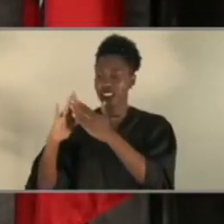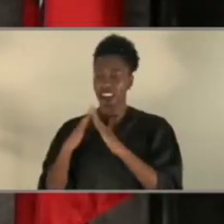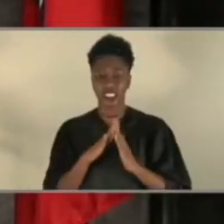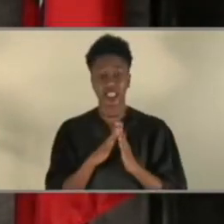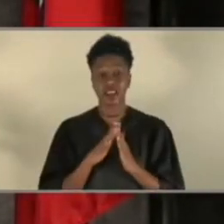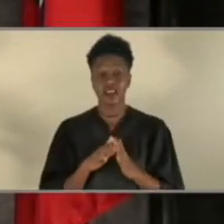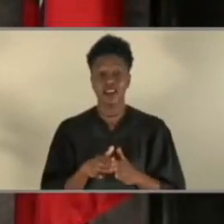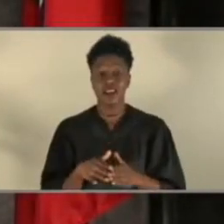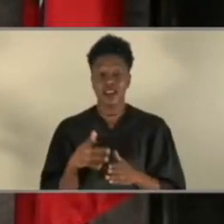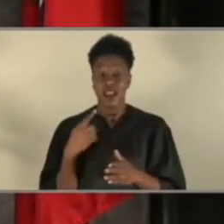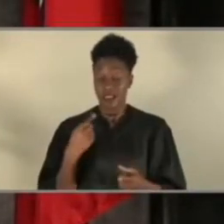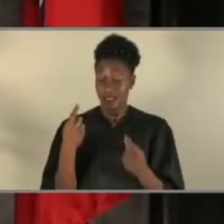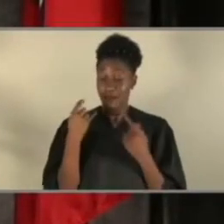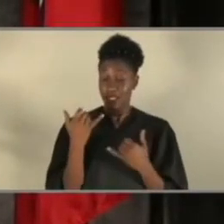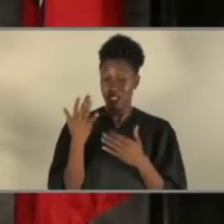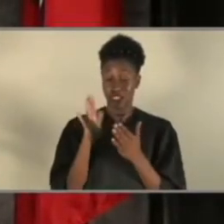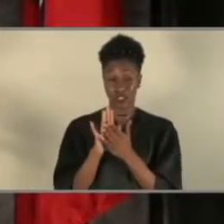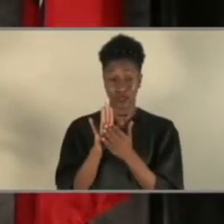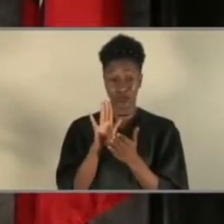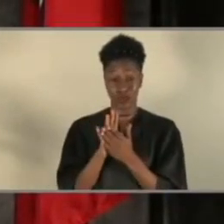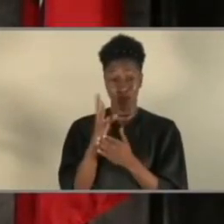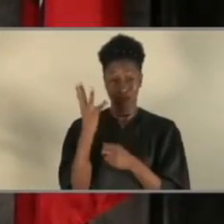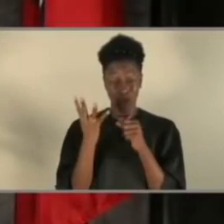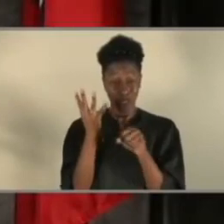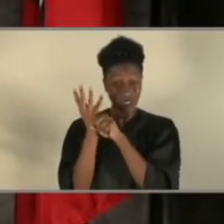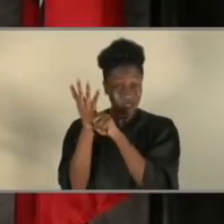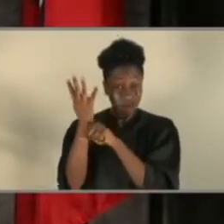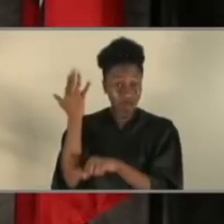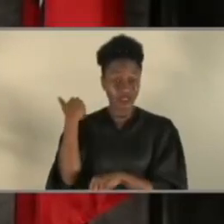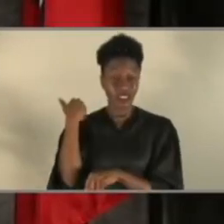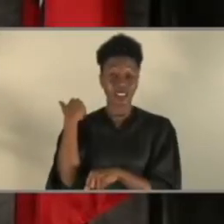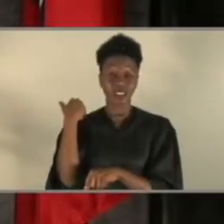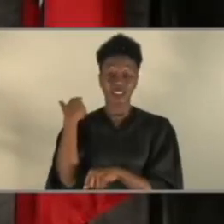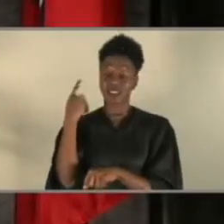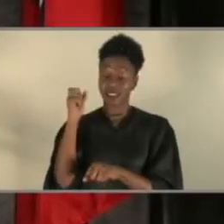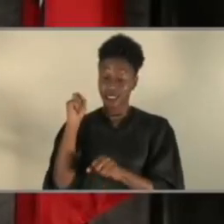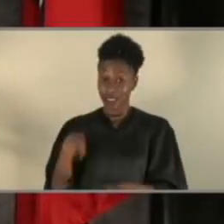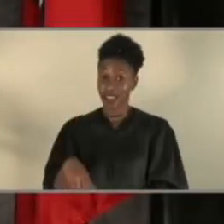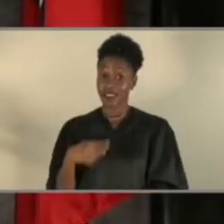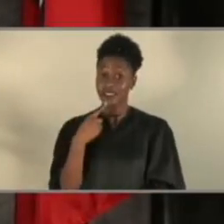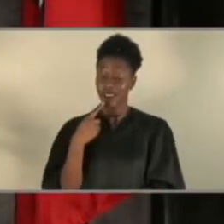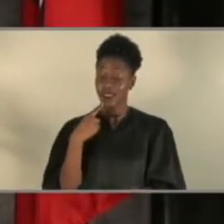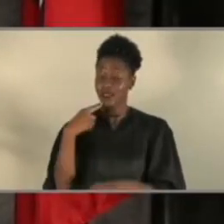I came to the school 4 years ago, and I must say, it's been a long 4 years.